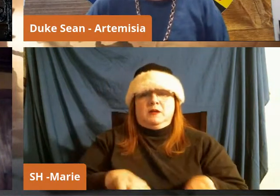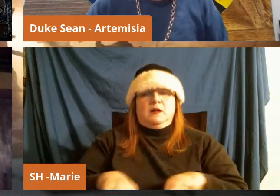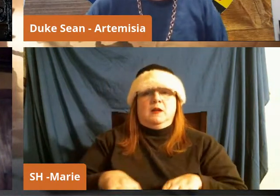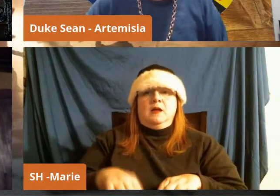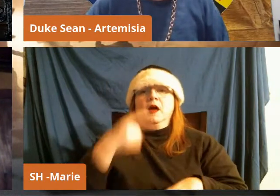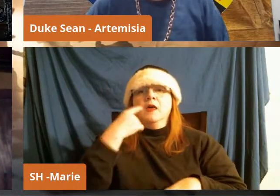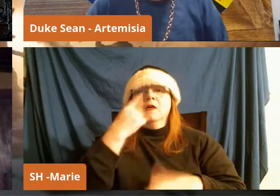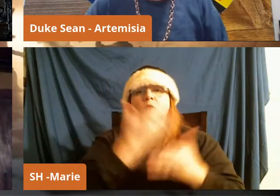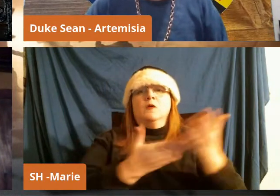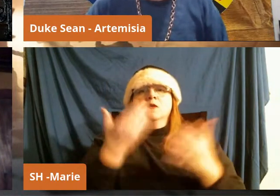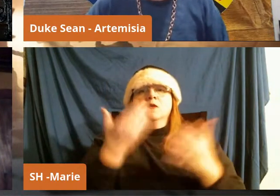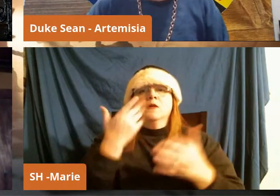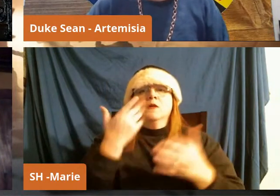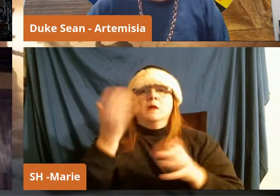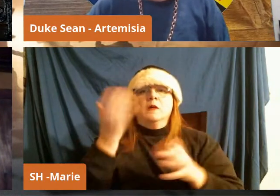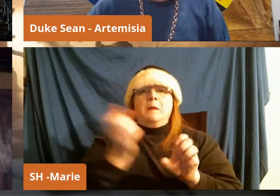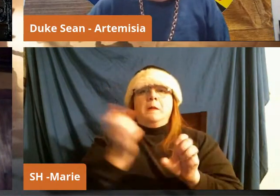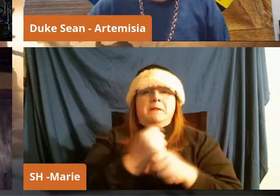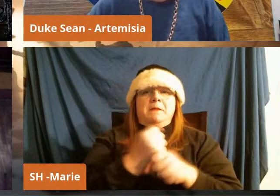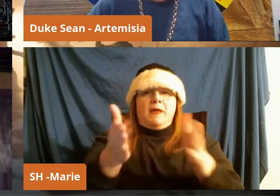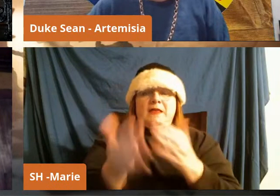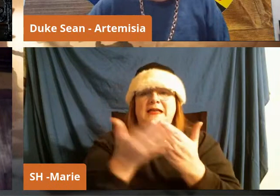that was one of the things that made my path a lot easier.